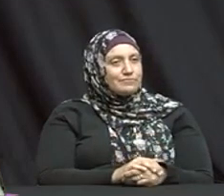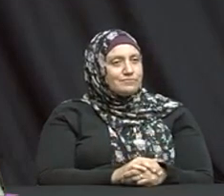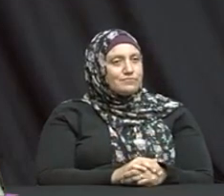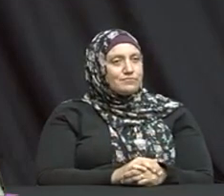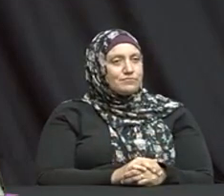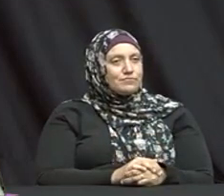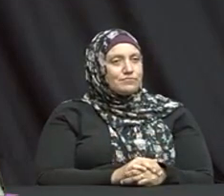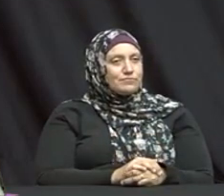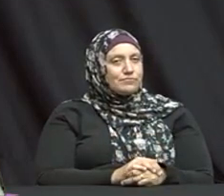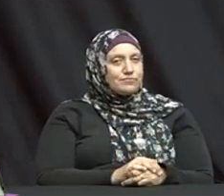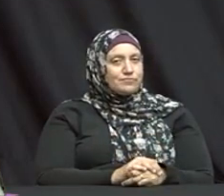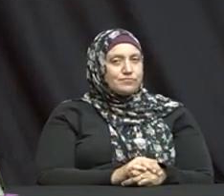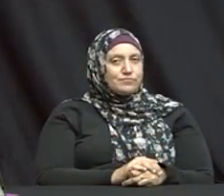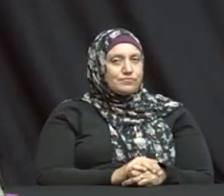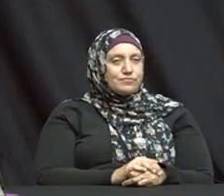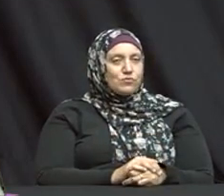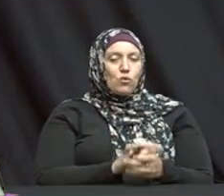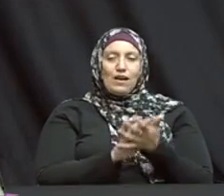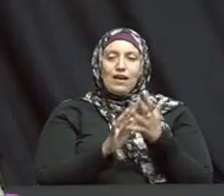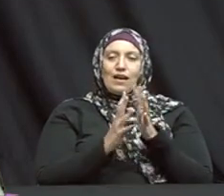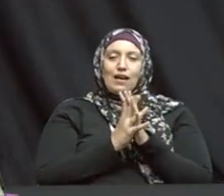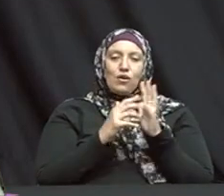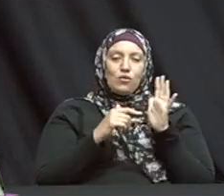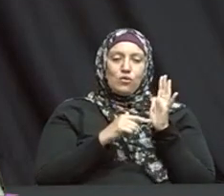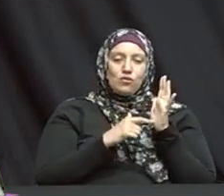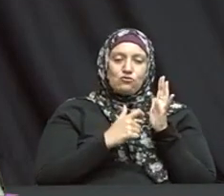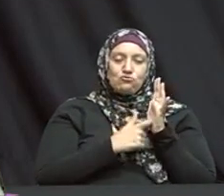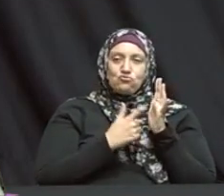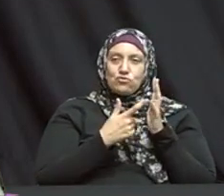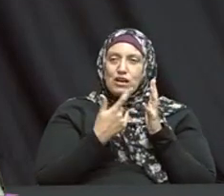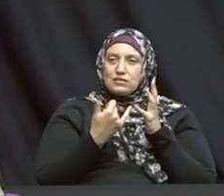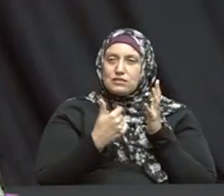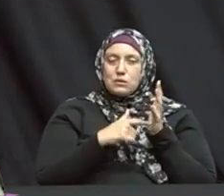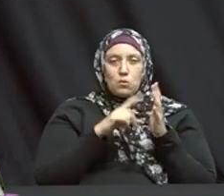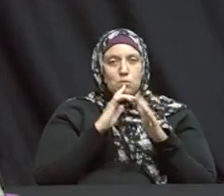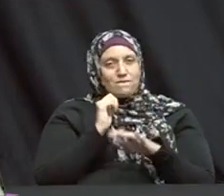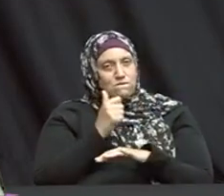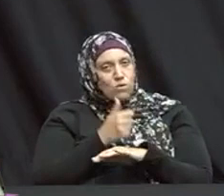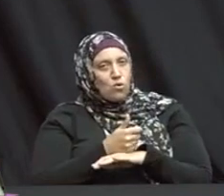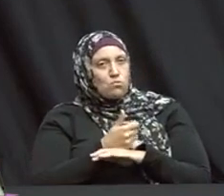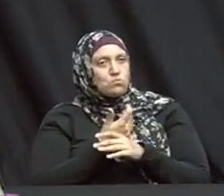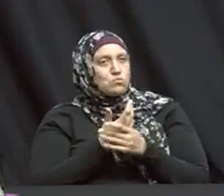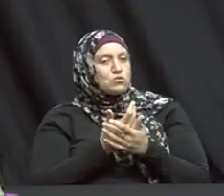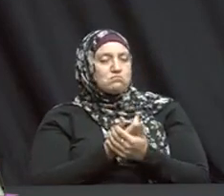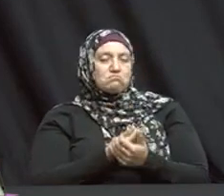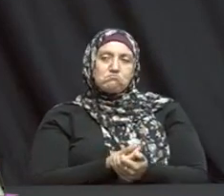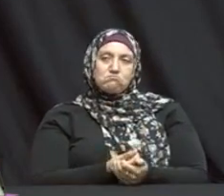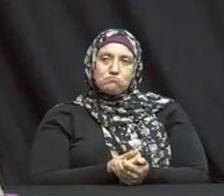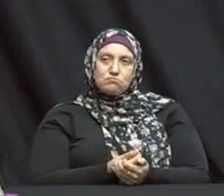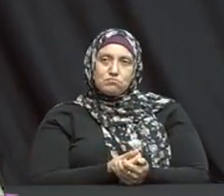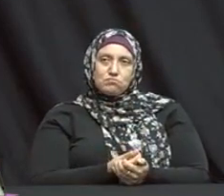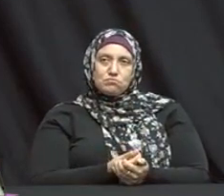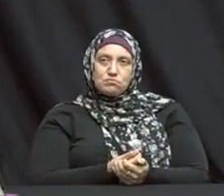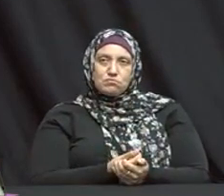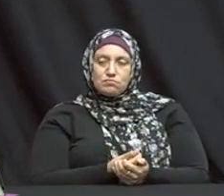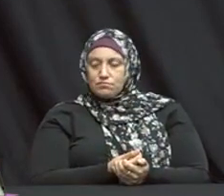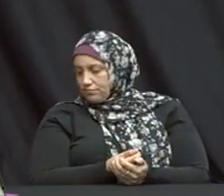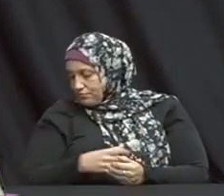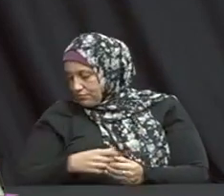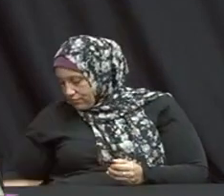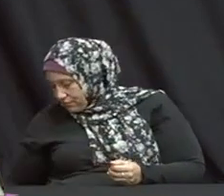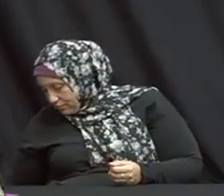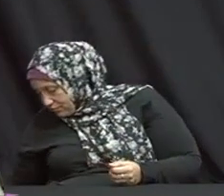or how the trust is formed and under what conditions it's placed on the beneficiaries of that trust?